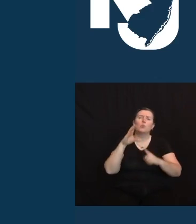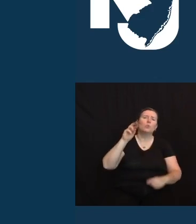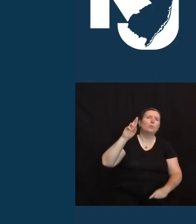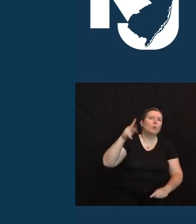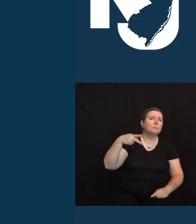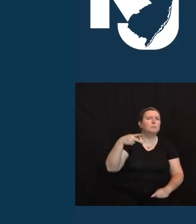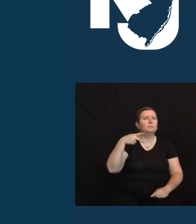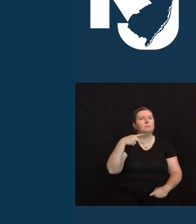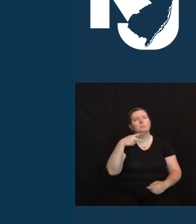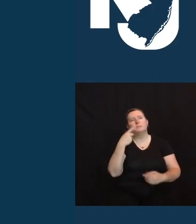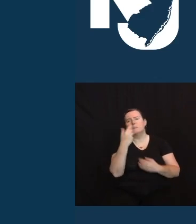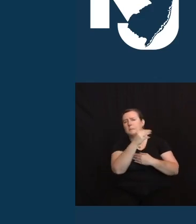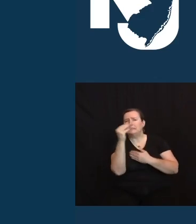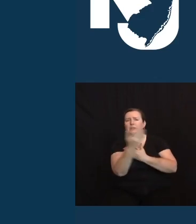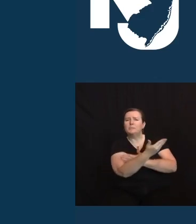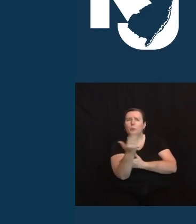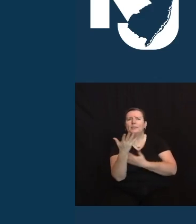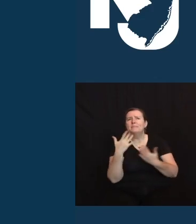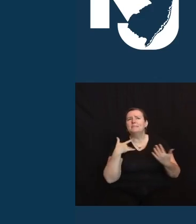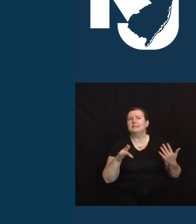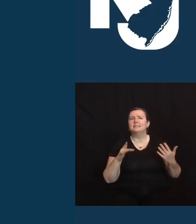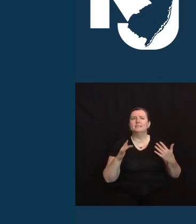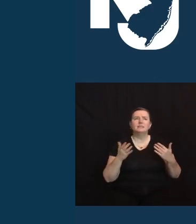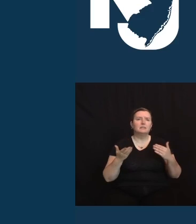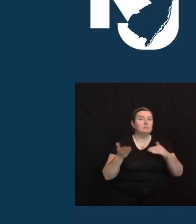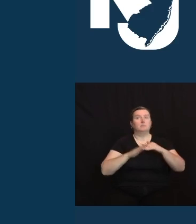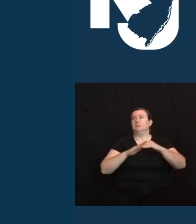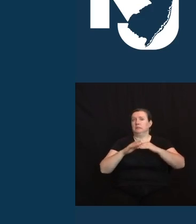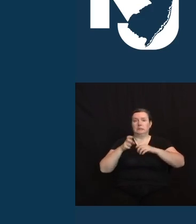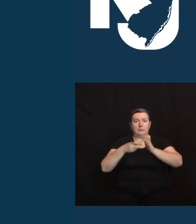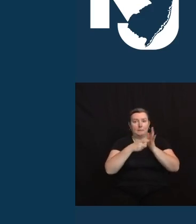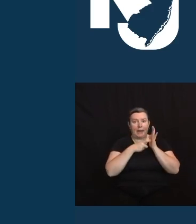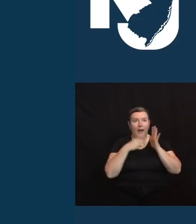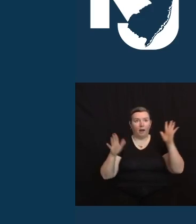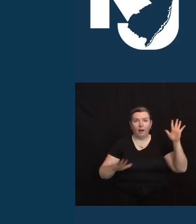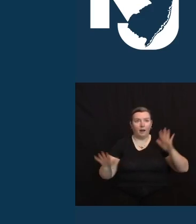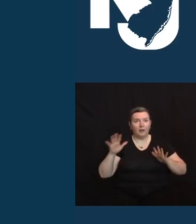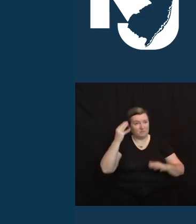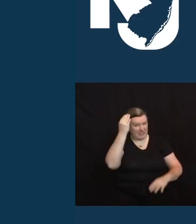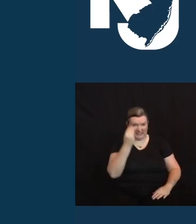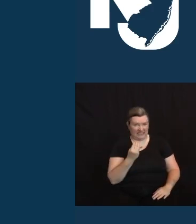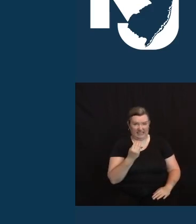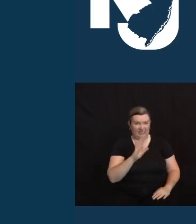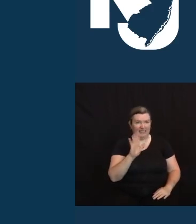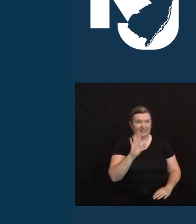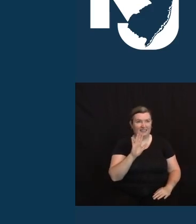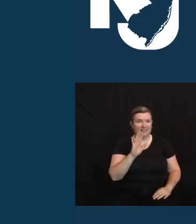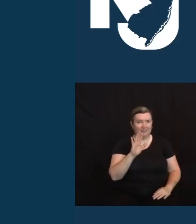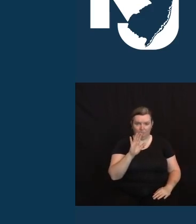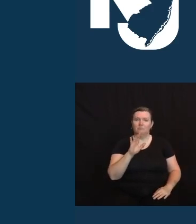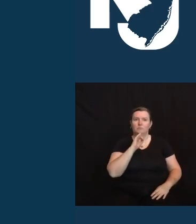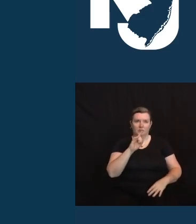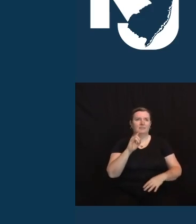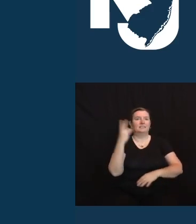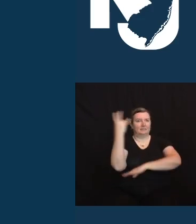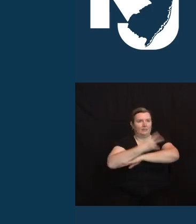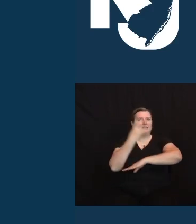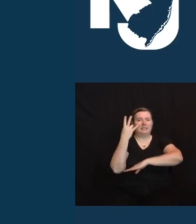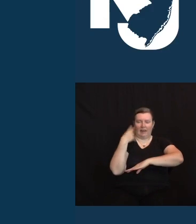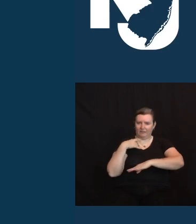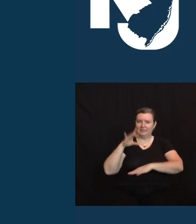soon, increasing demand made Monday Morning Flowers a 7-day-a-week business. And today they have 8 employees who help create